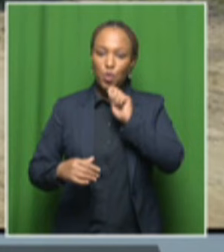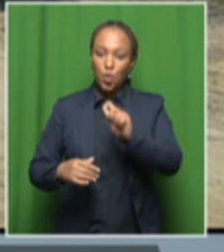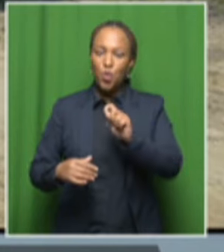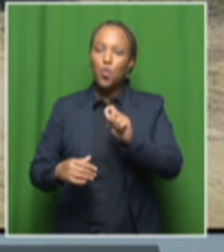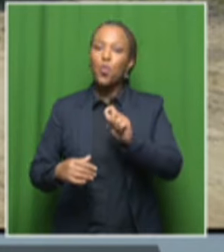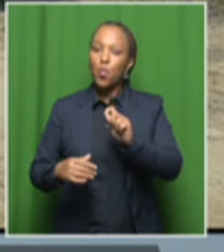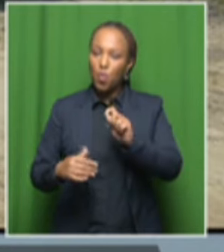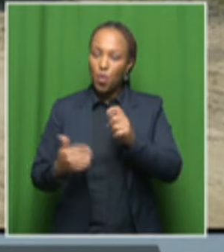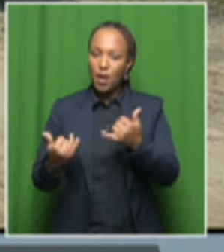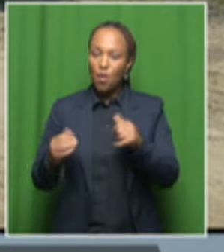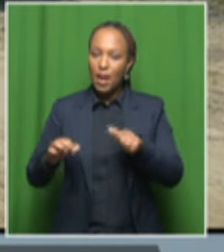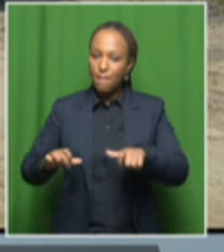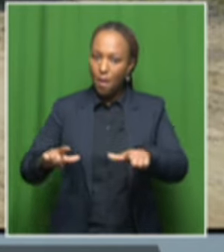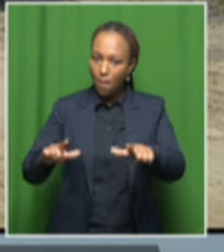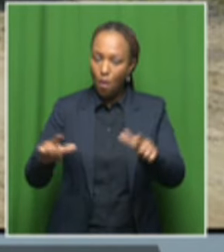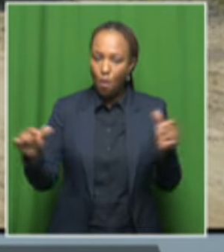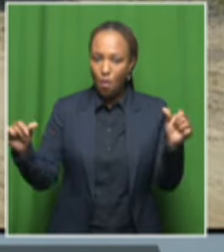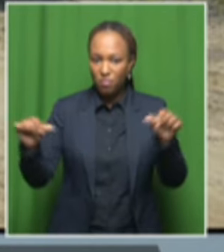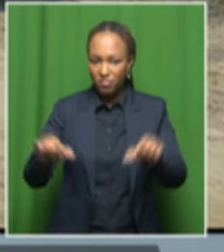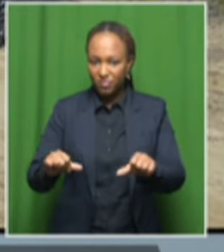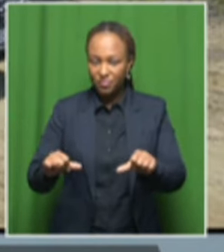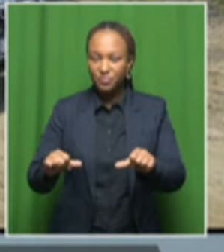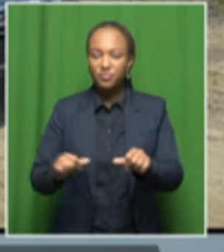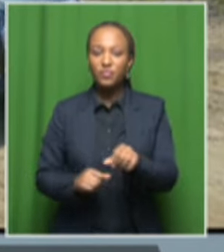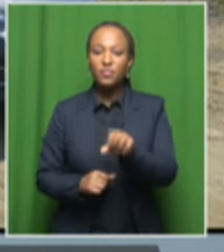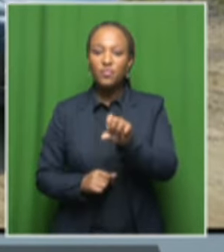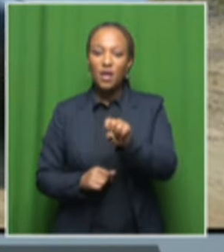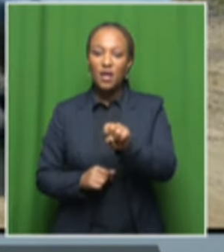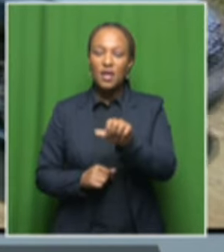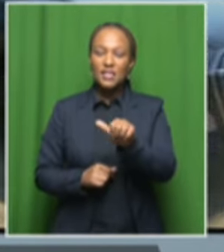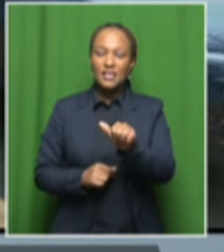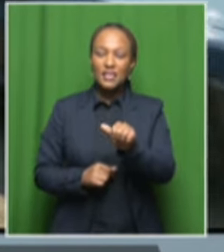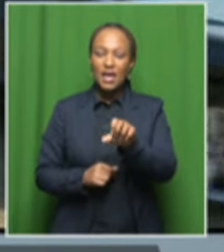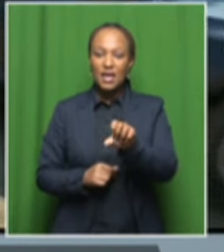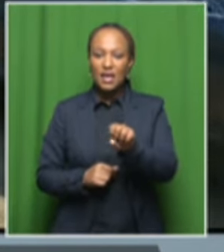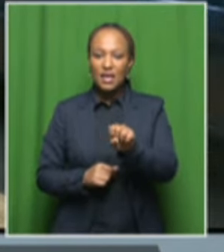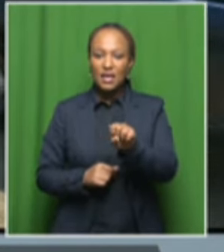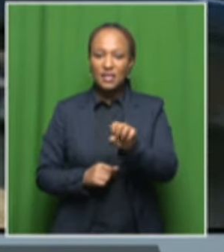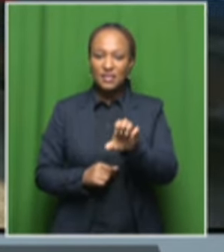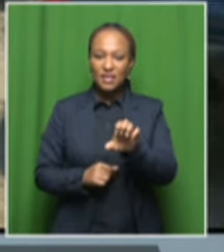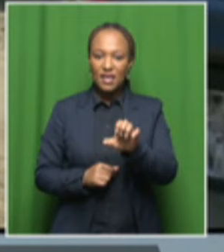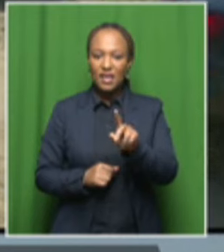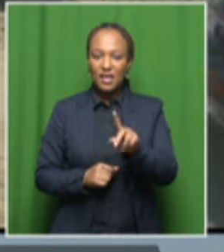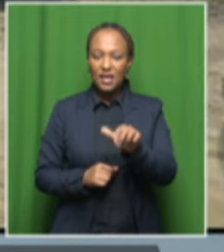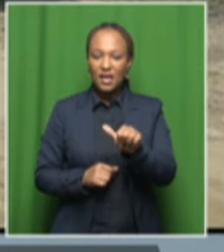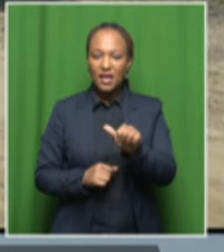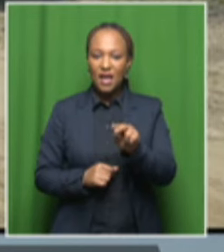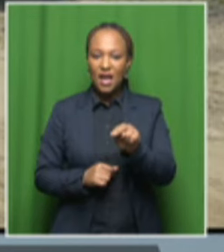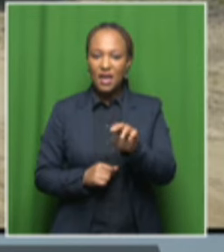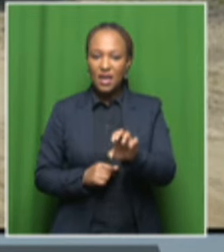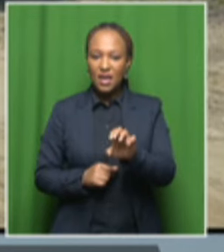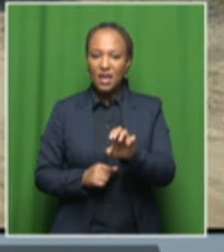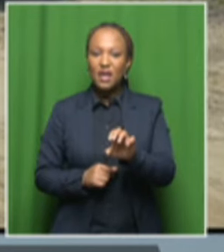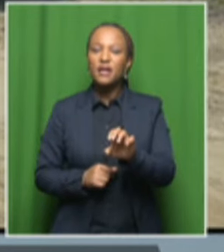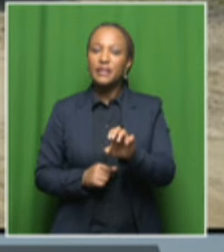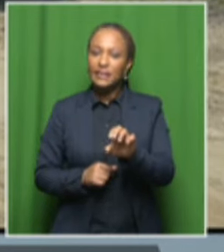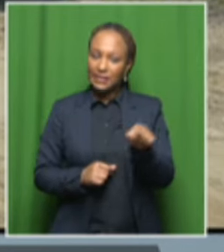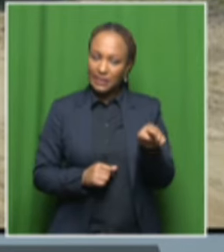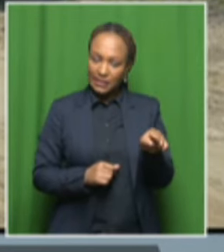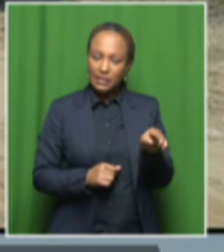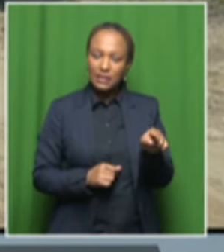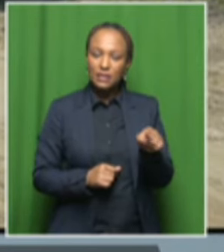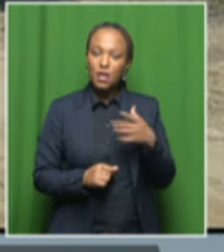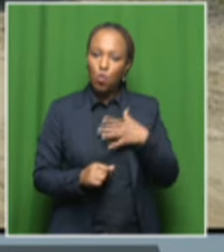returned to Limpopo, to Sasekani, to Mahobasloof, where he